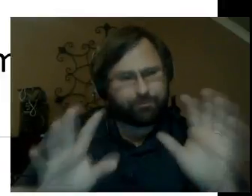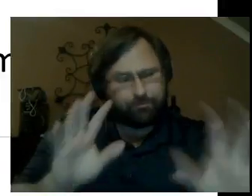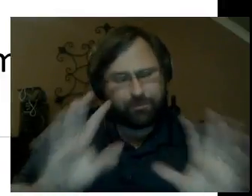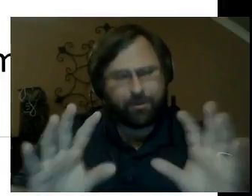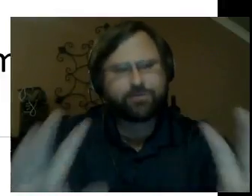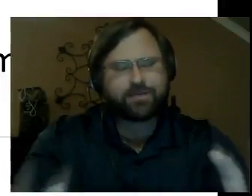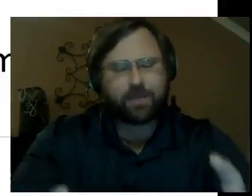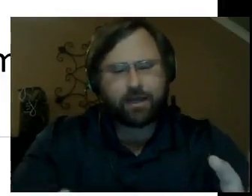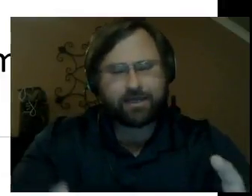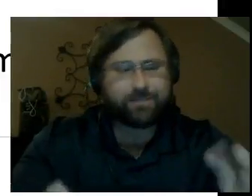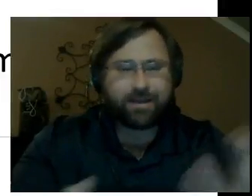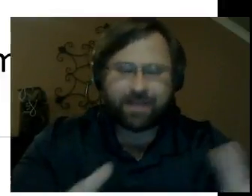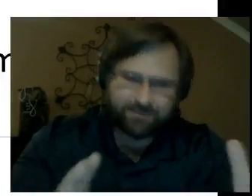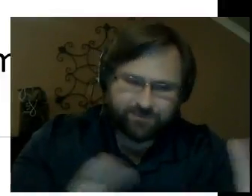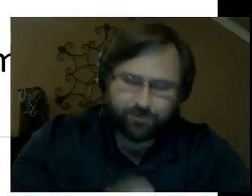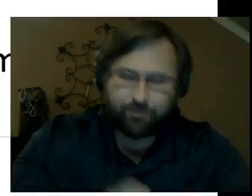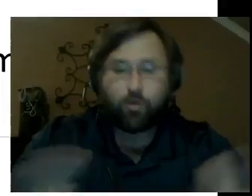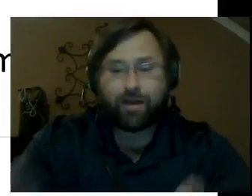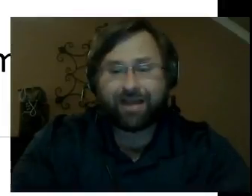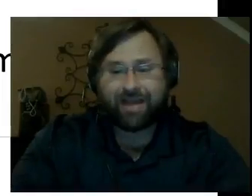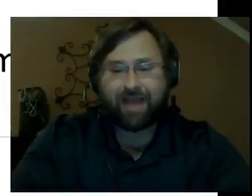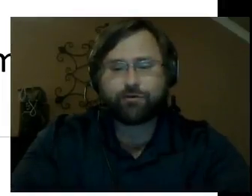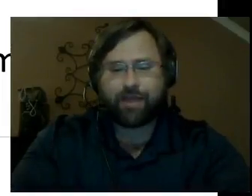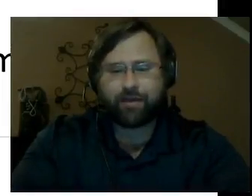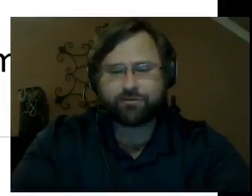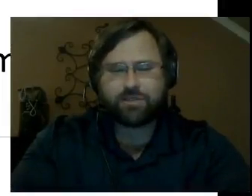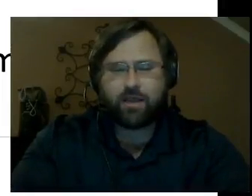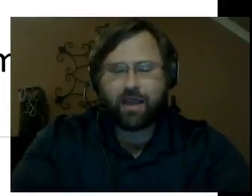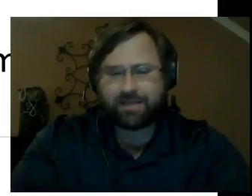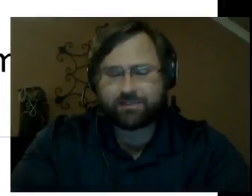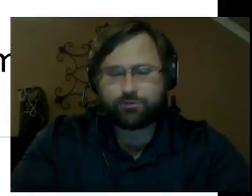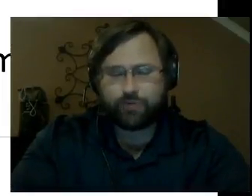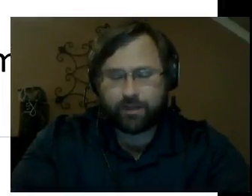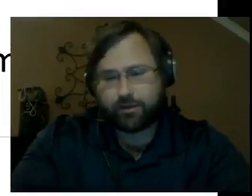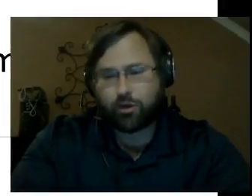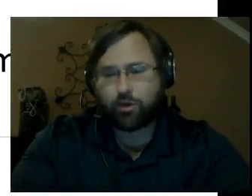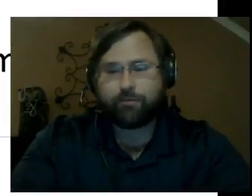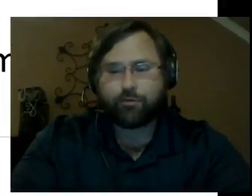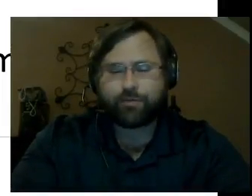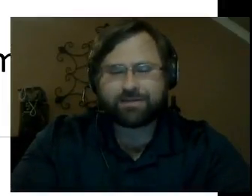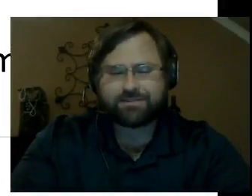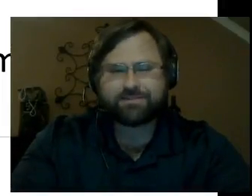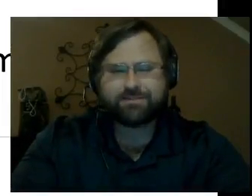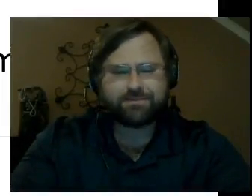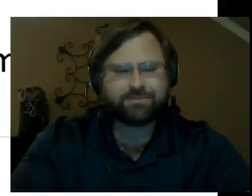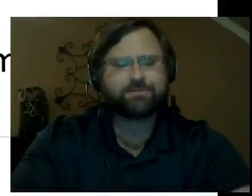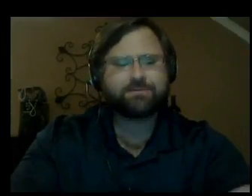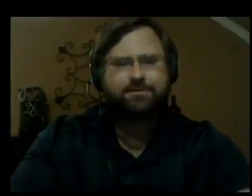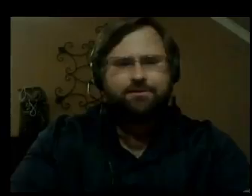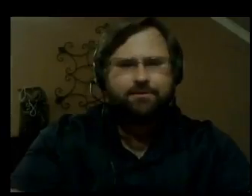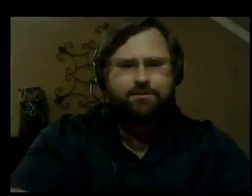So be ready to expect adjectives both before and after nouns, as they do occur in both places.